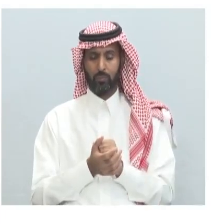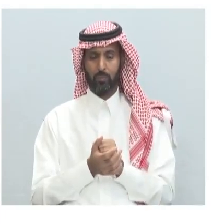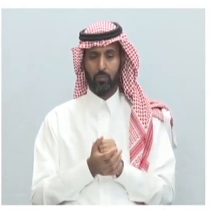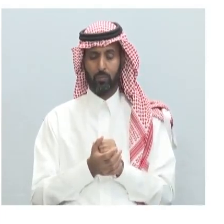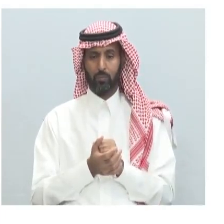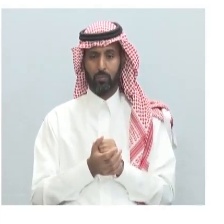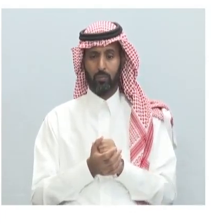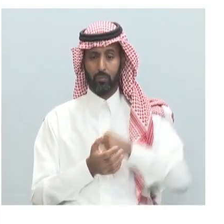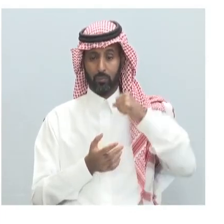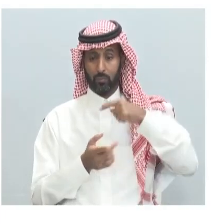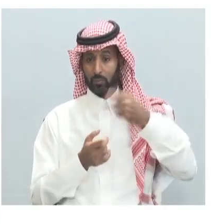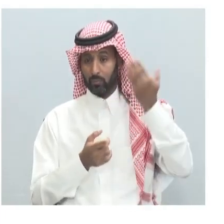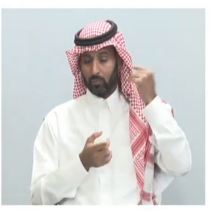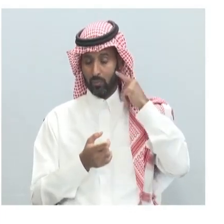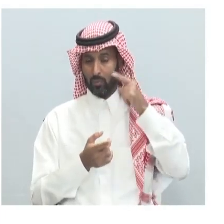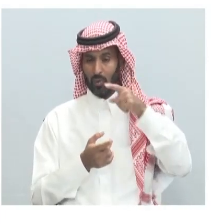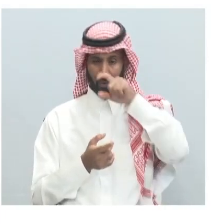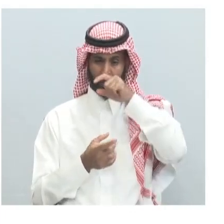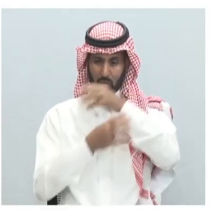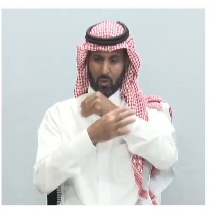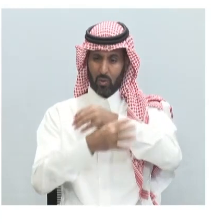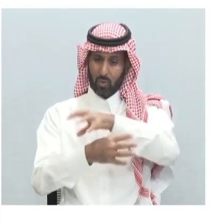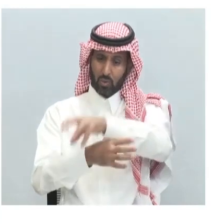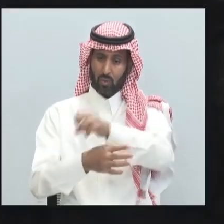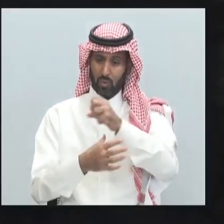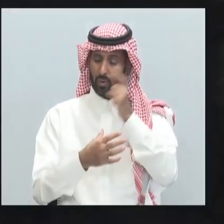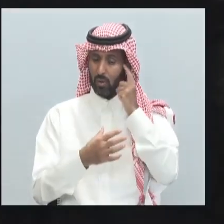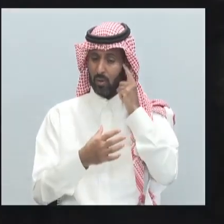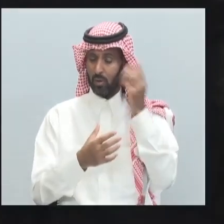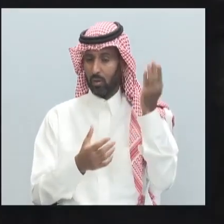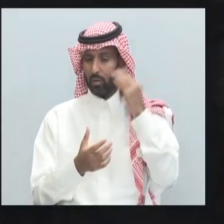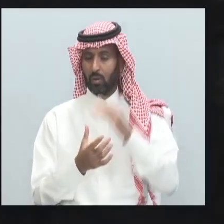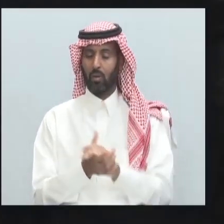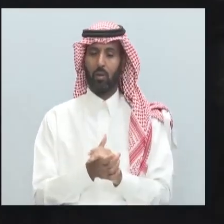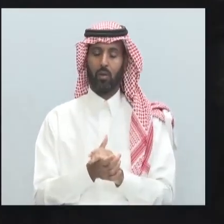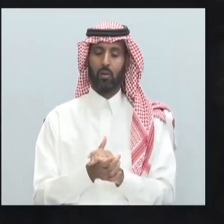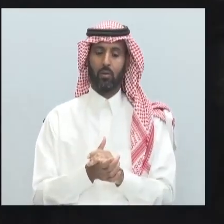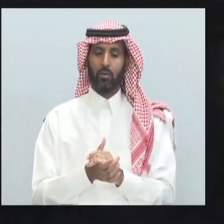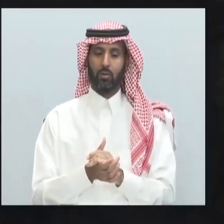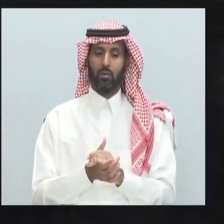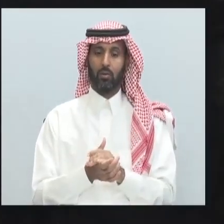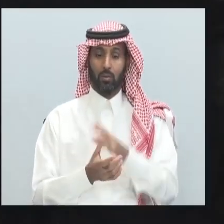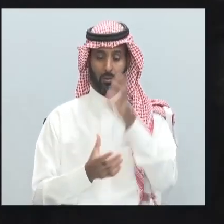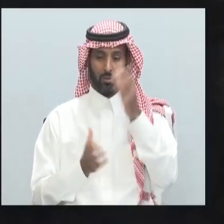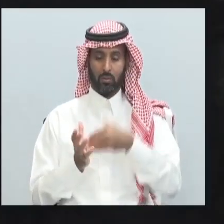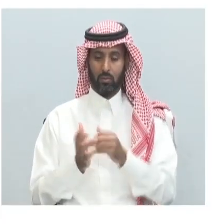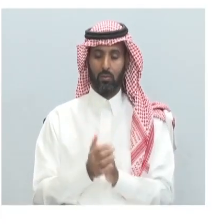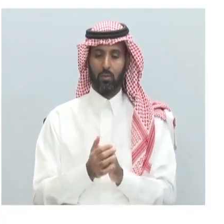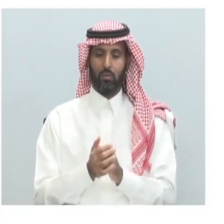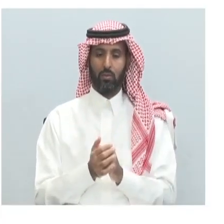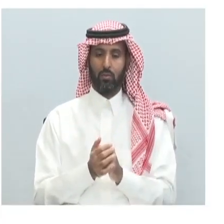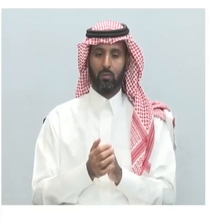the traditional sport of falconry. Okay, now let's listen to the passage the whole one time.